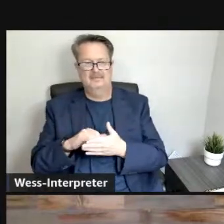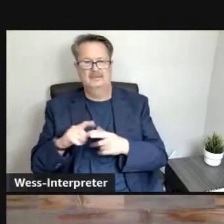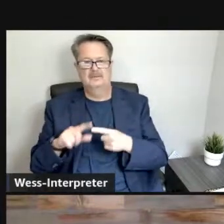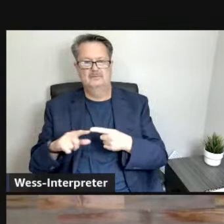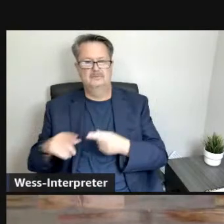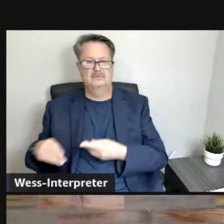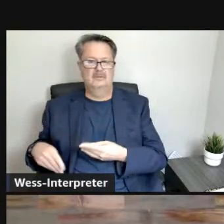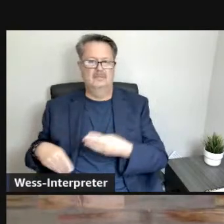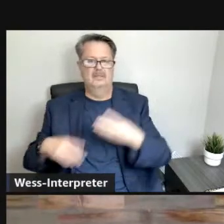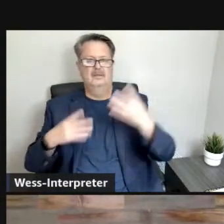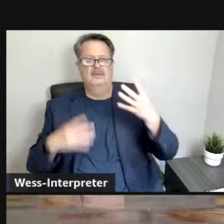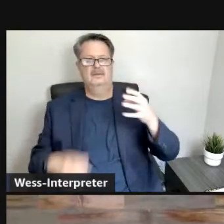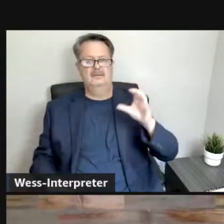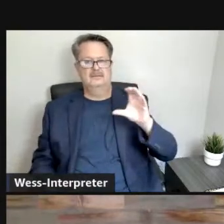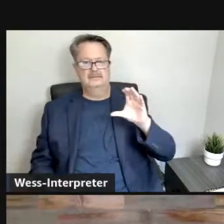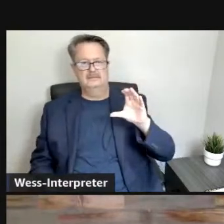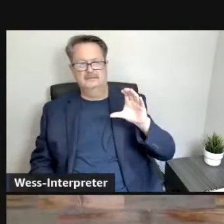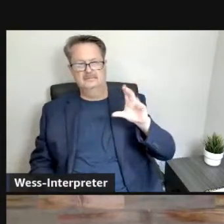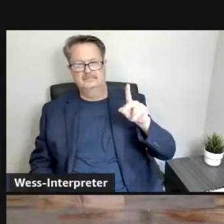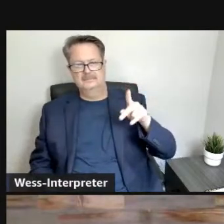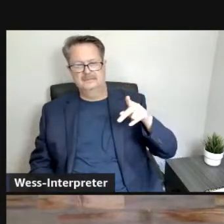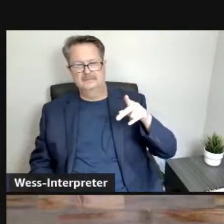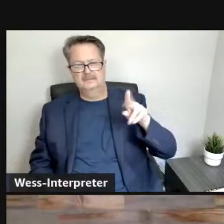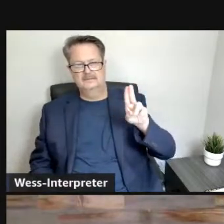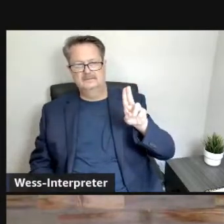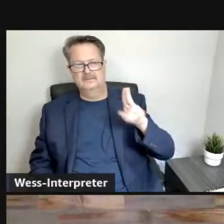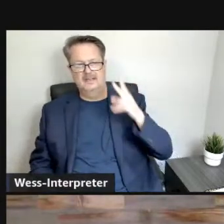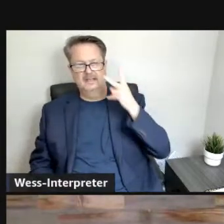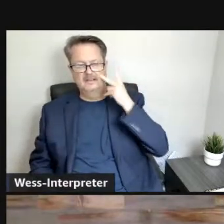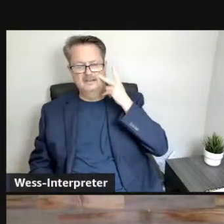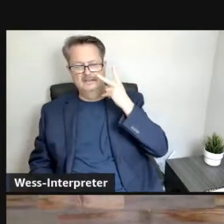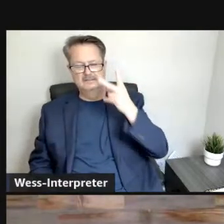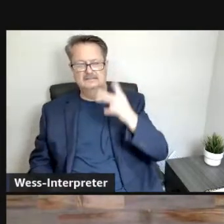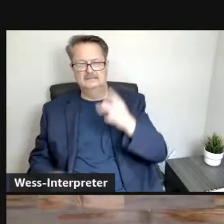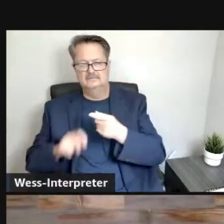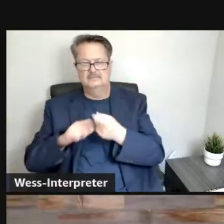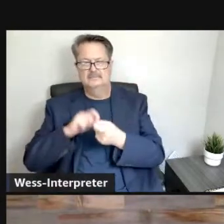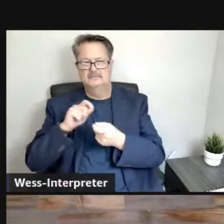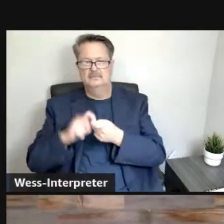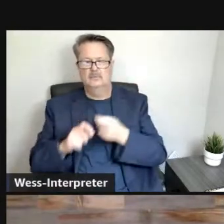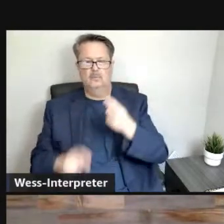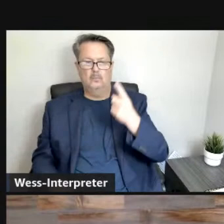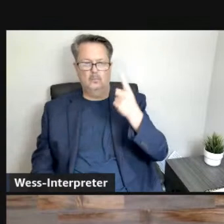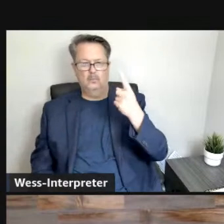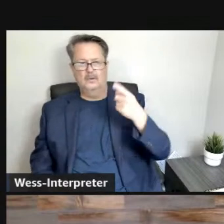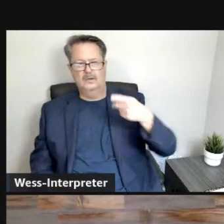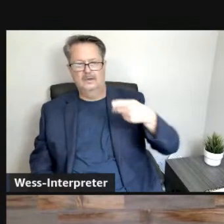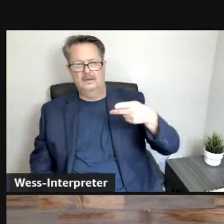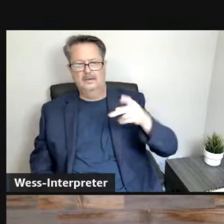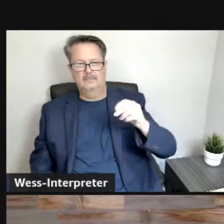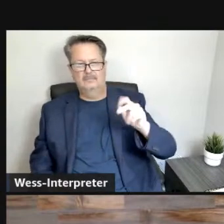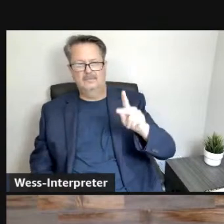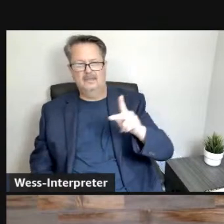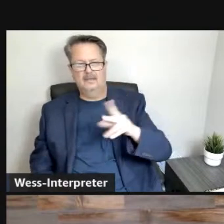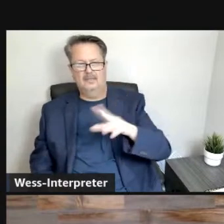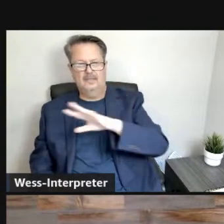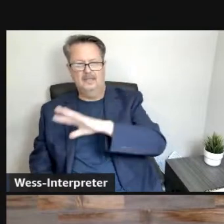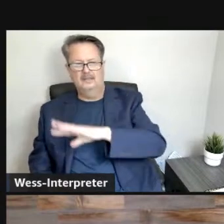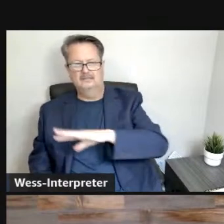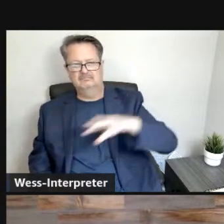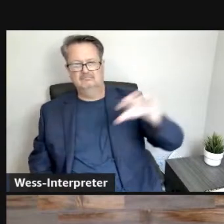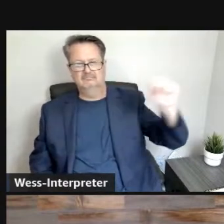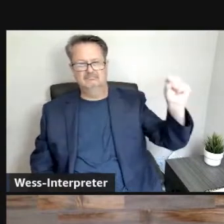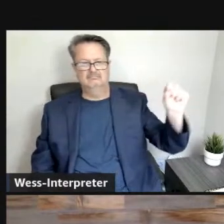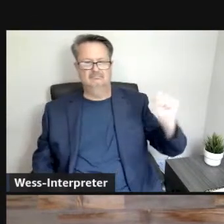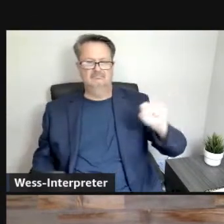like so I can see in detail, like there is one pod that is actually taking all the traffic and it's not even moving